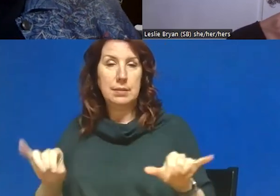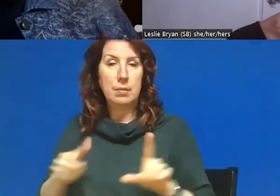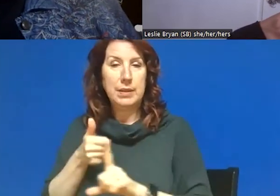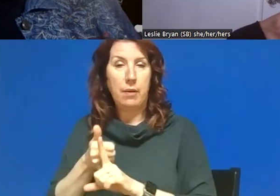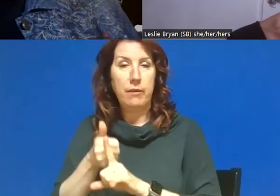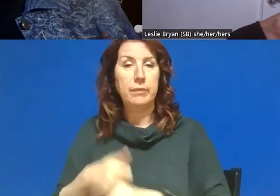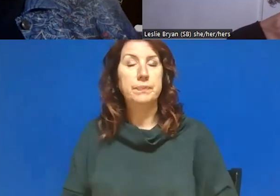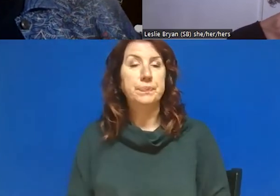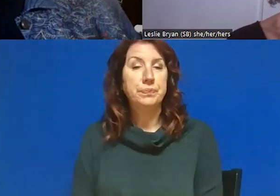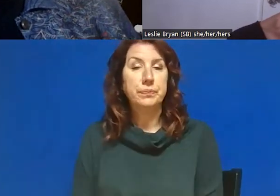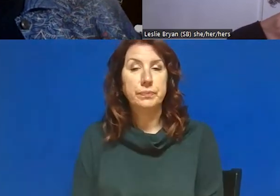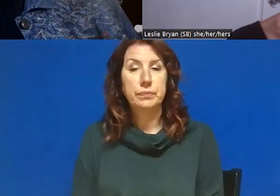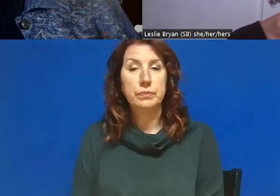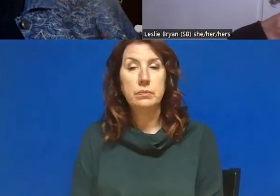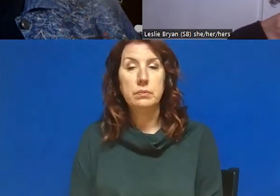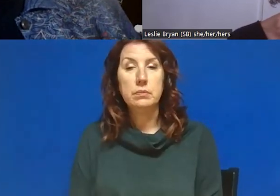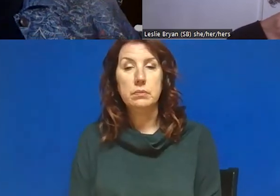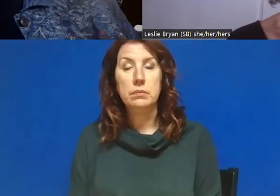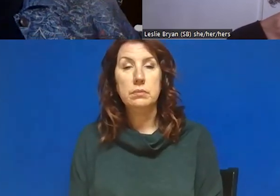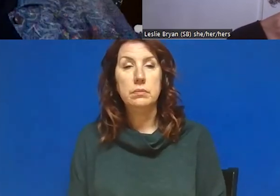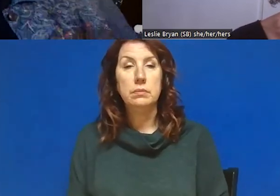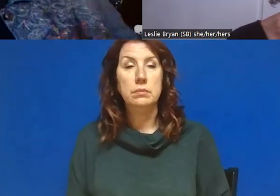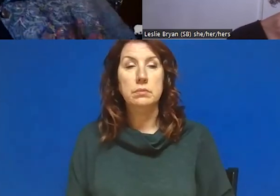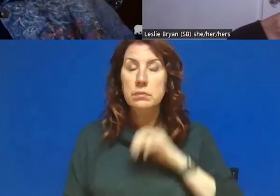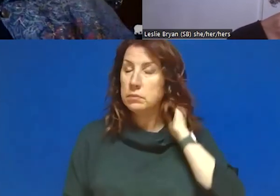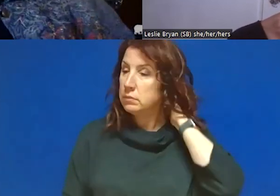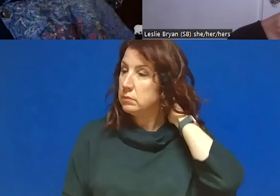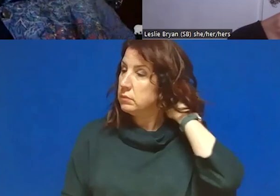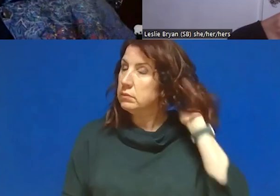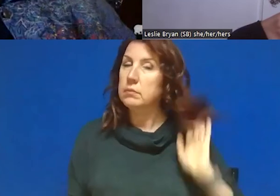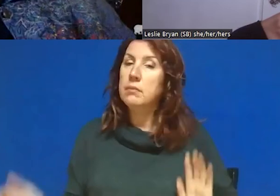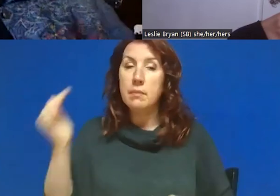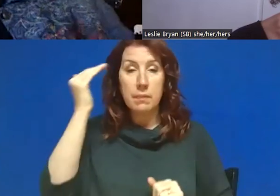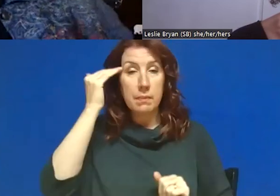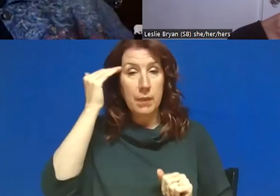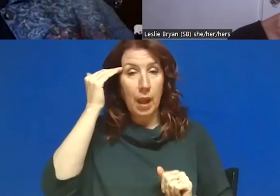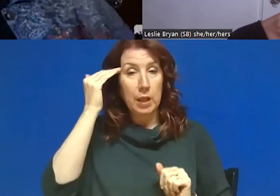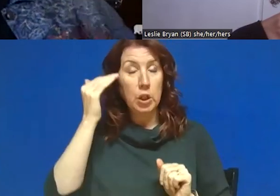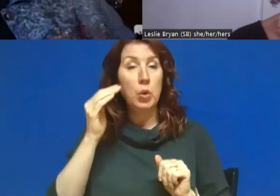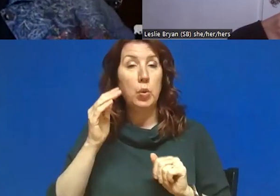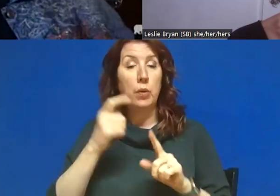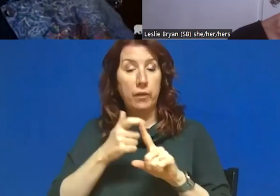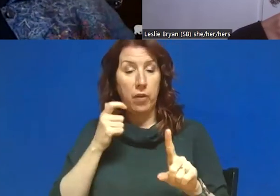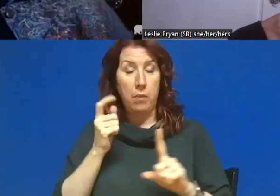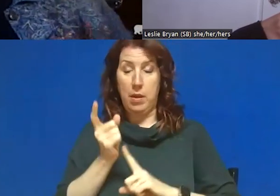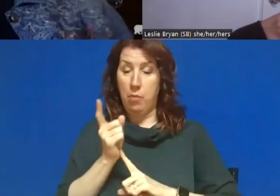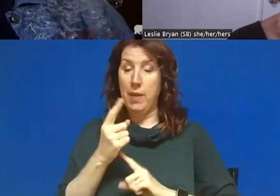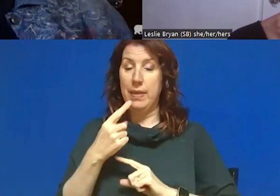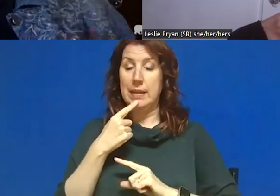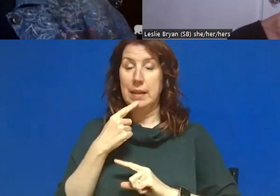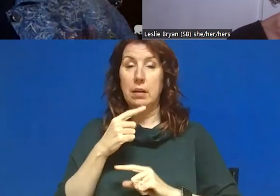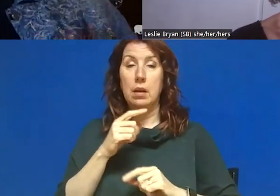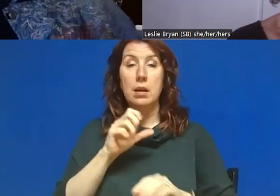And so we knew that from the moment they said it was mostly going to affect elderly and disabled people, nobody was going to